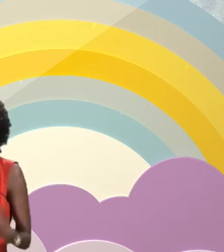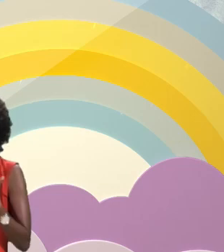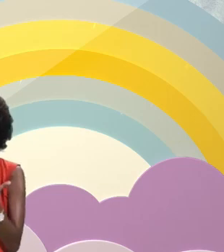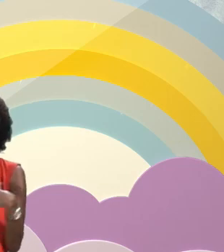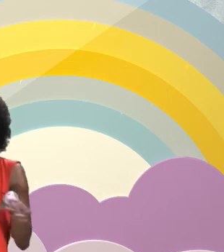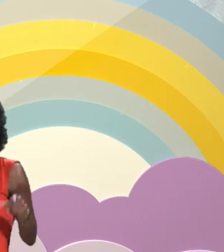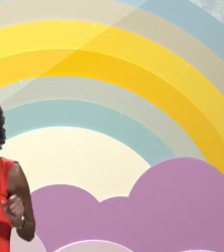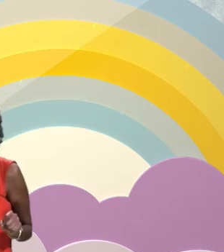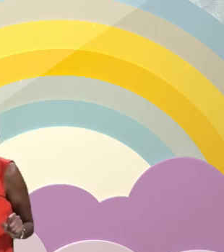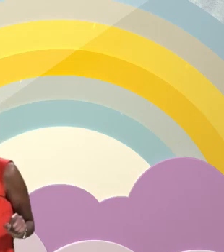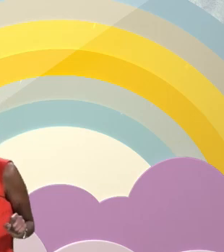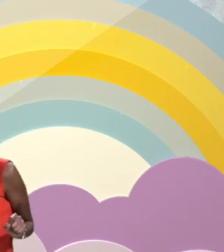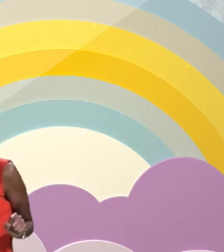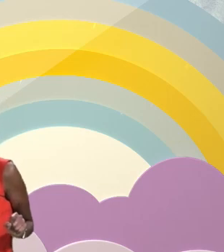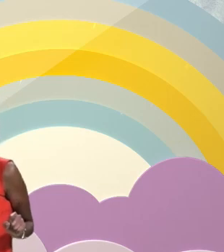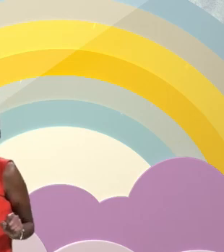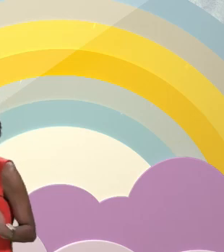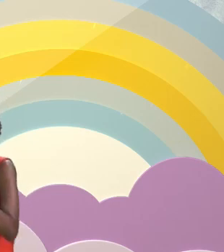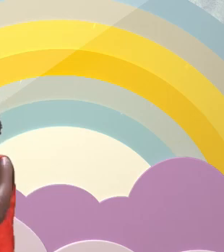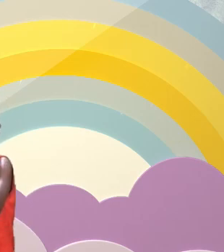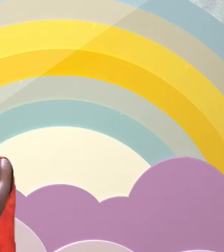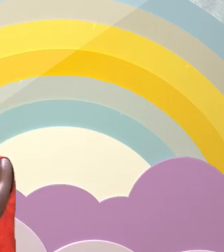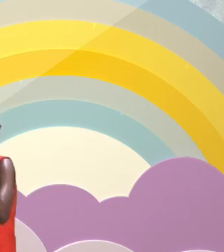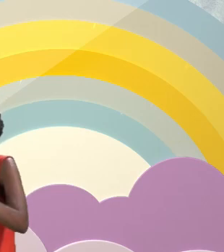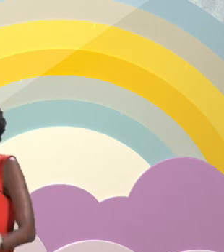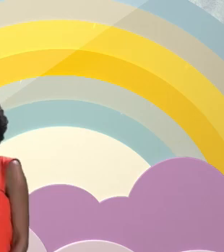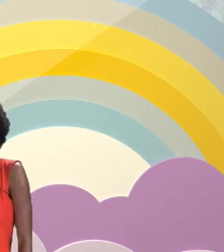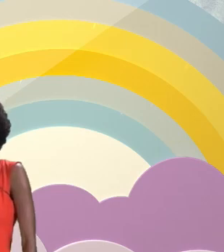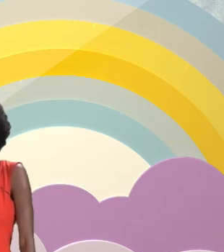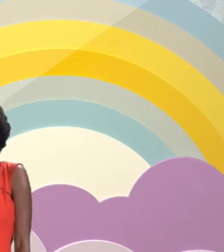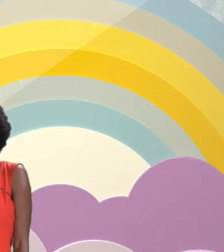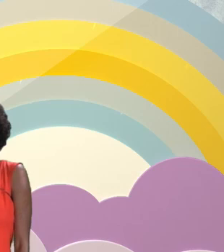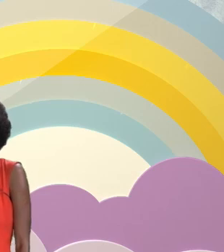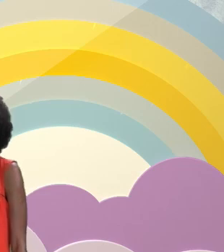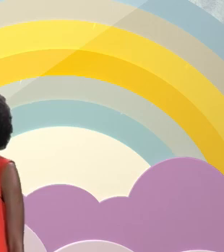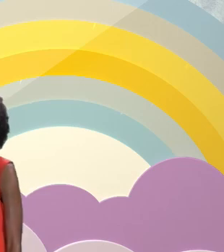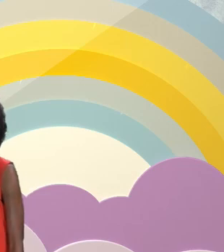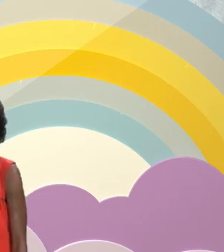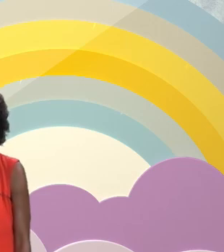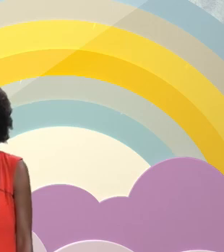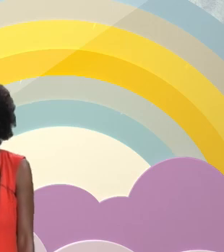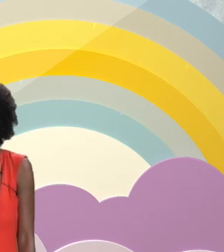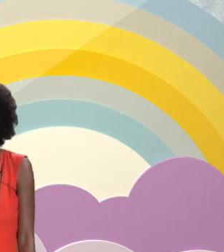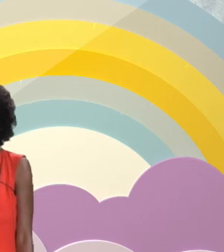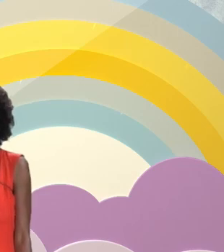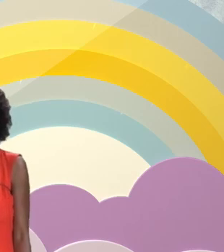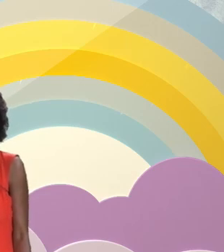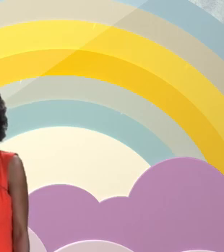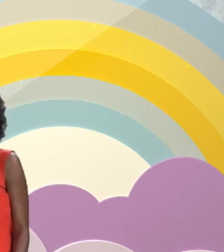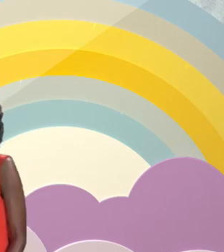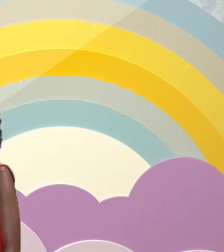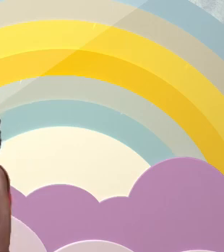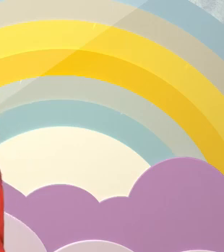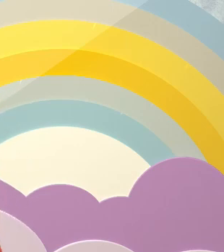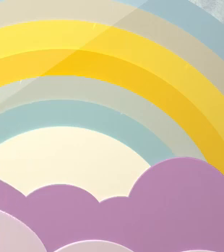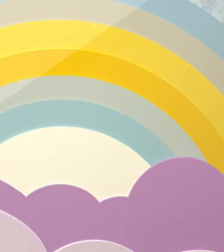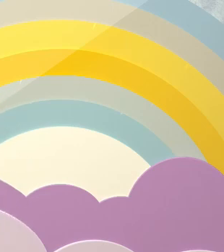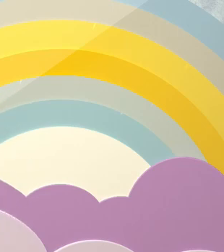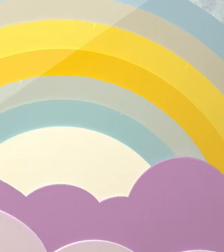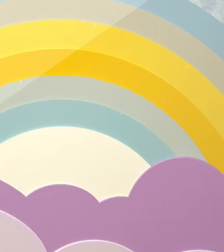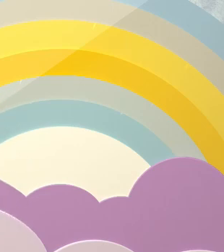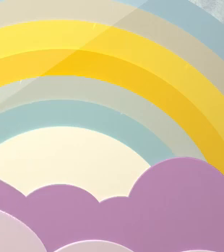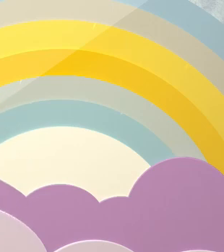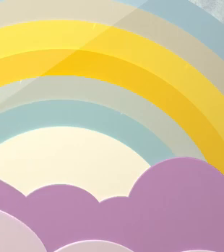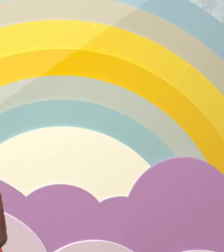Desiree? I'm ready. Are you ready? I am so ready. Are you ready, friends? Are you ready? Okay, so let's go.